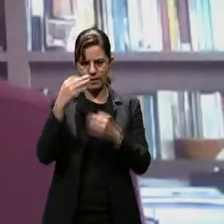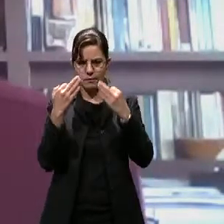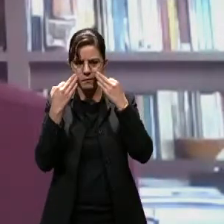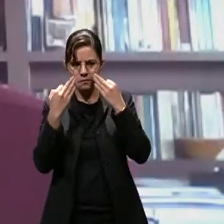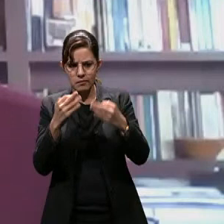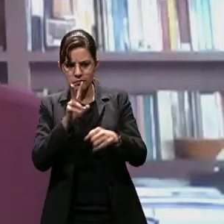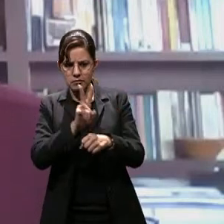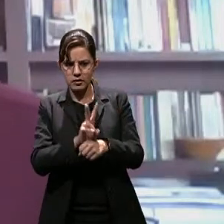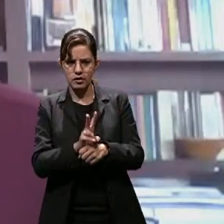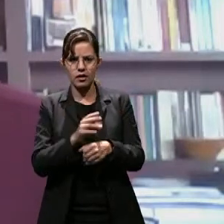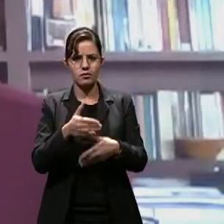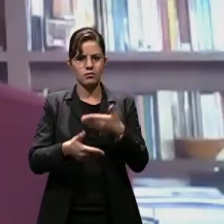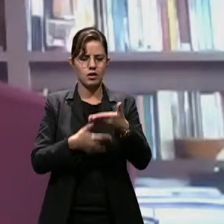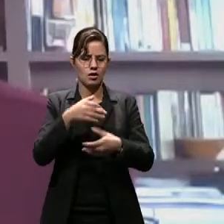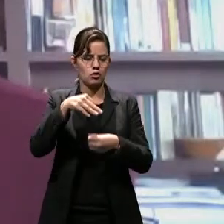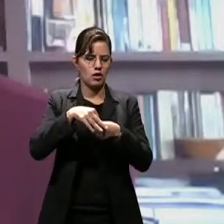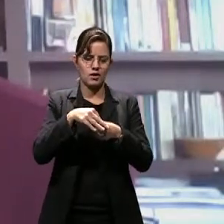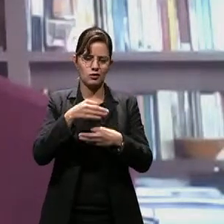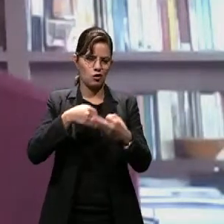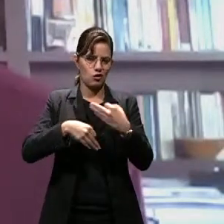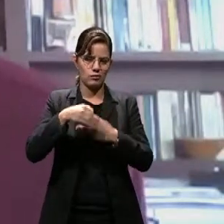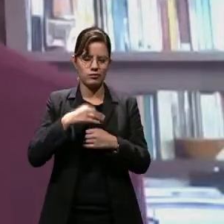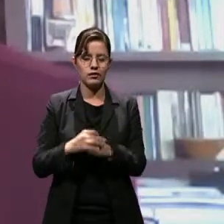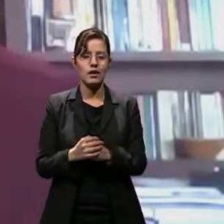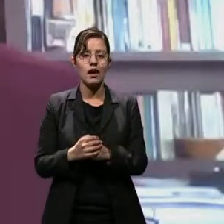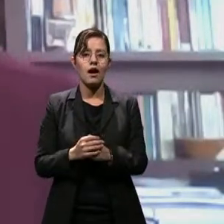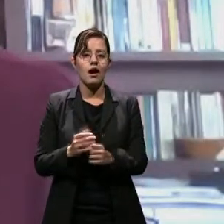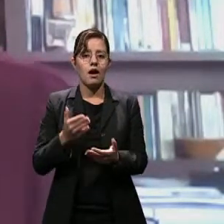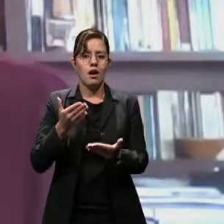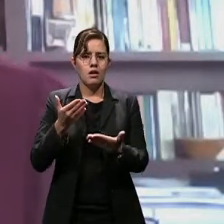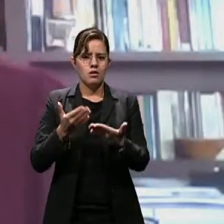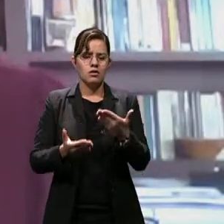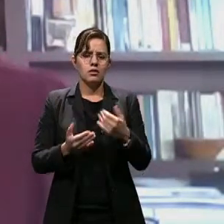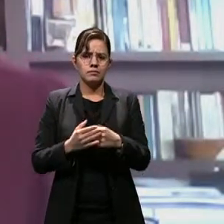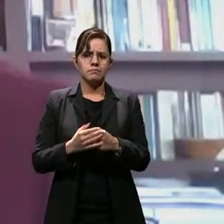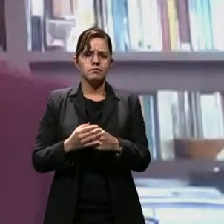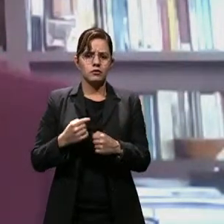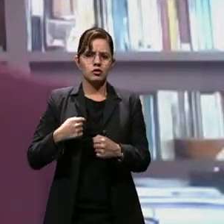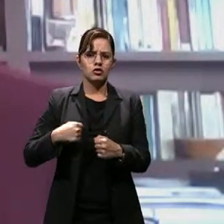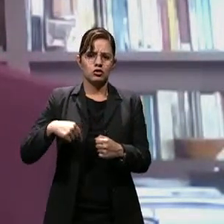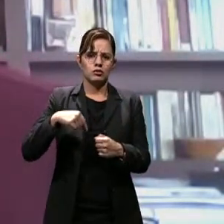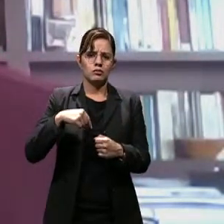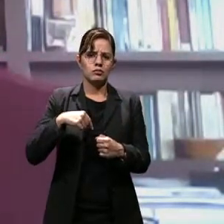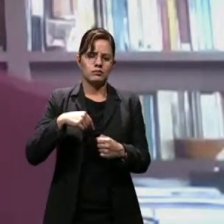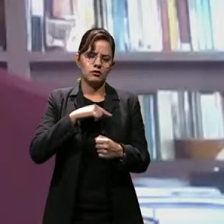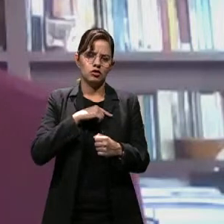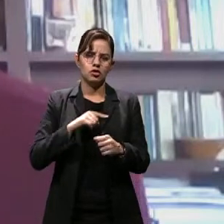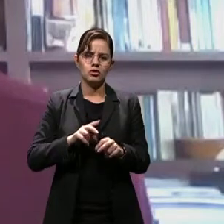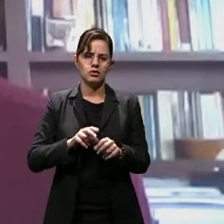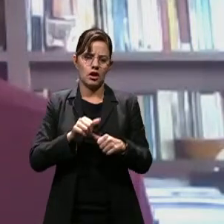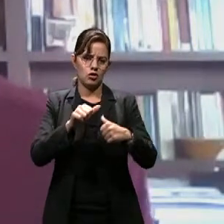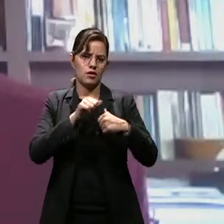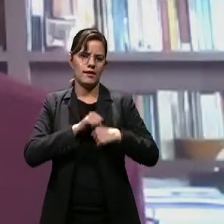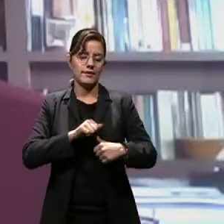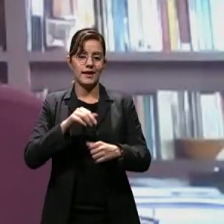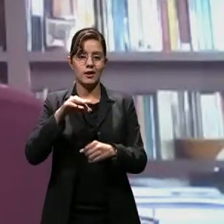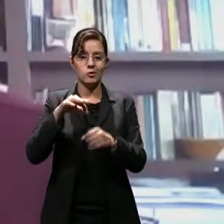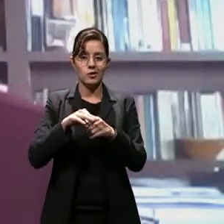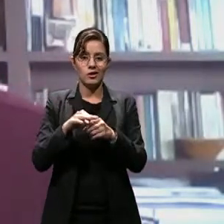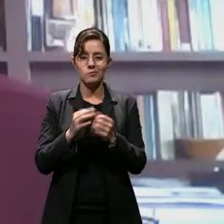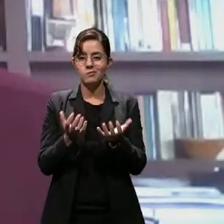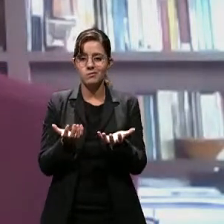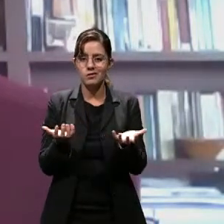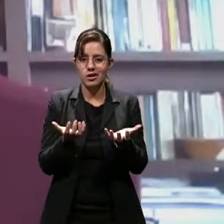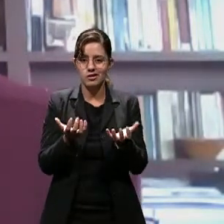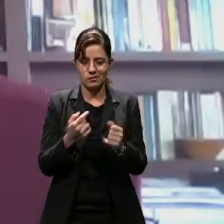electoral observation. So today I want to talk about what we have done in the electoral authorities